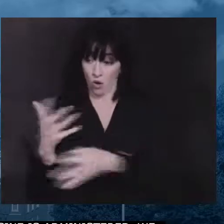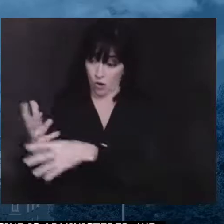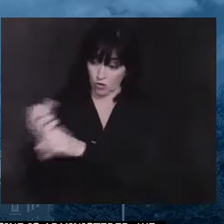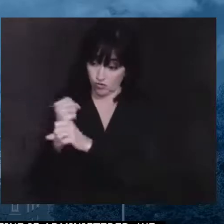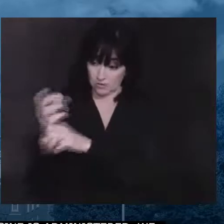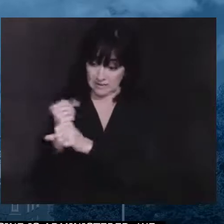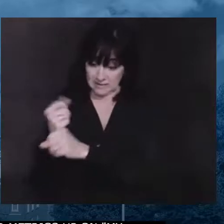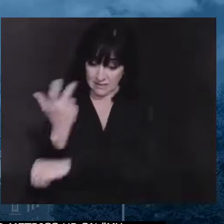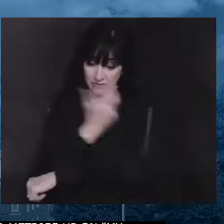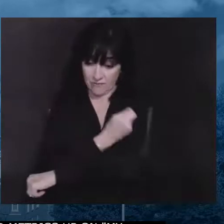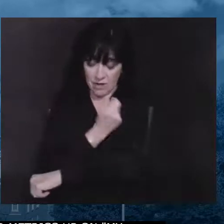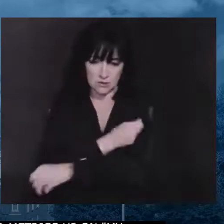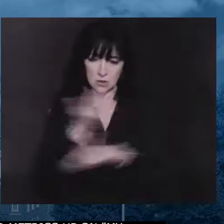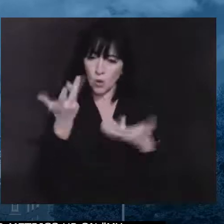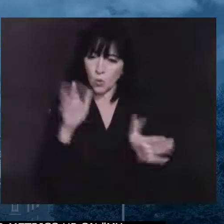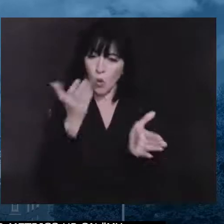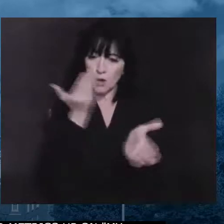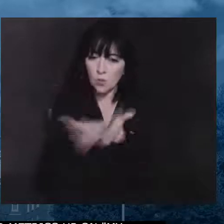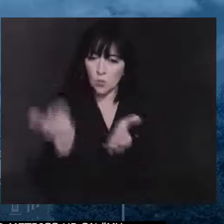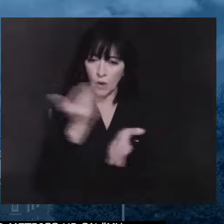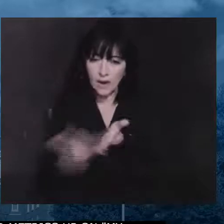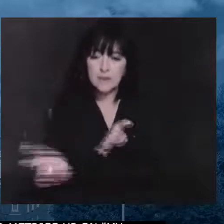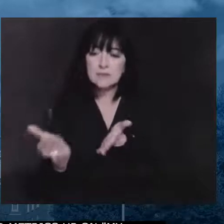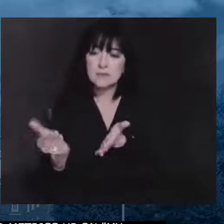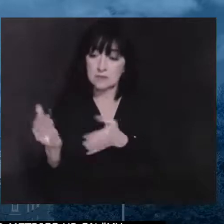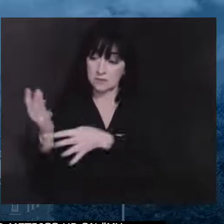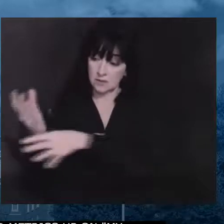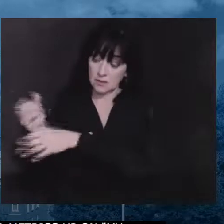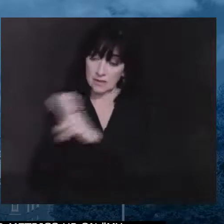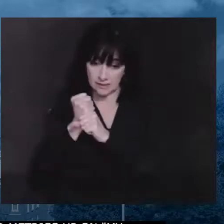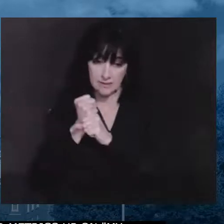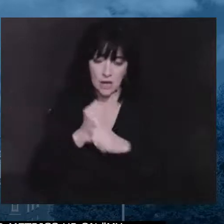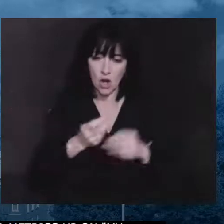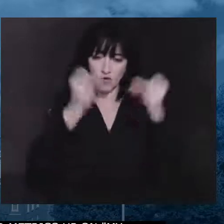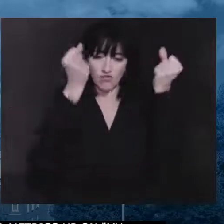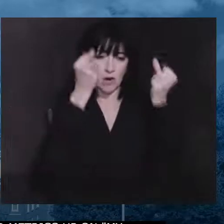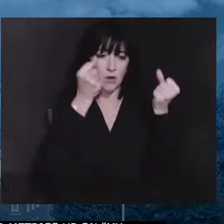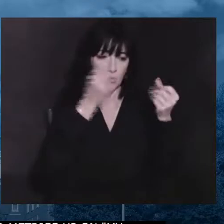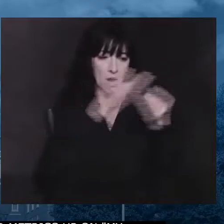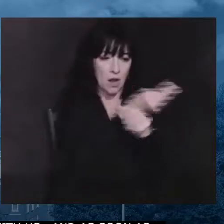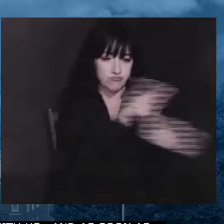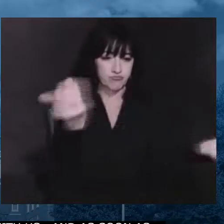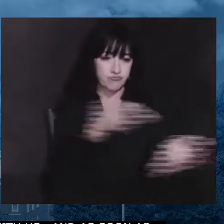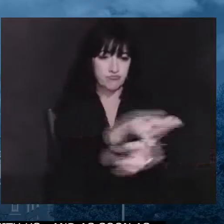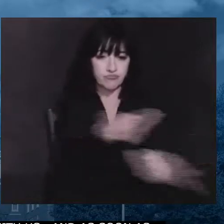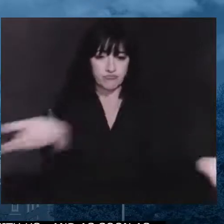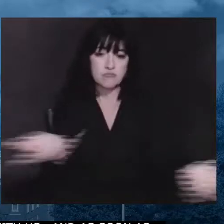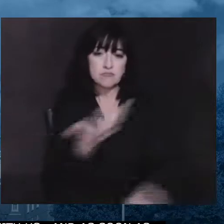that, as soon as we get it into people's arms as quickly as possible.